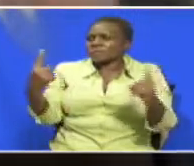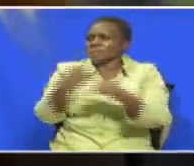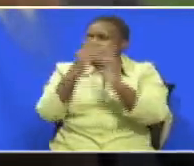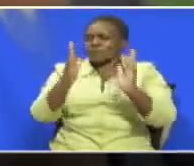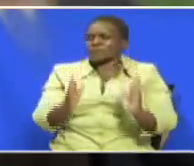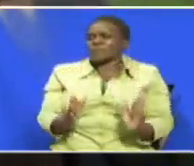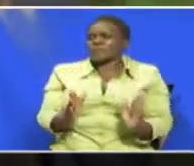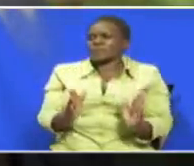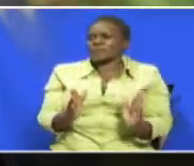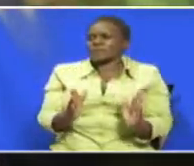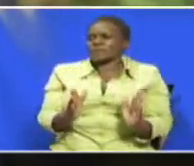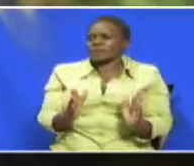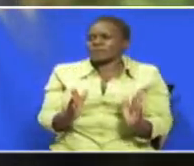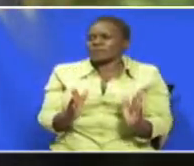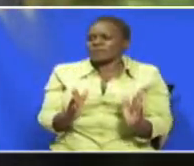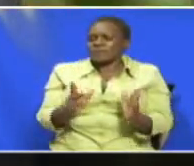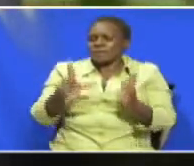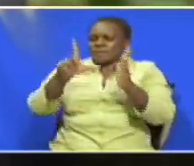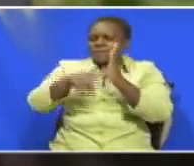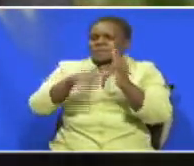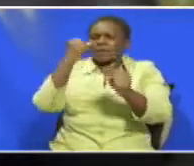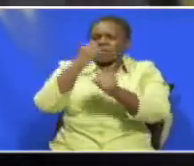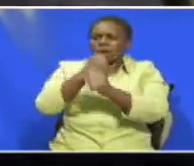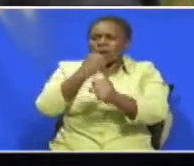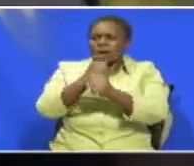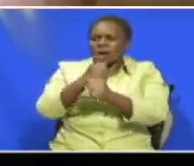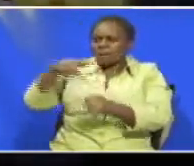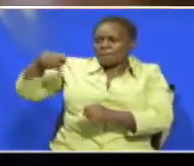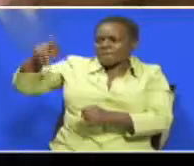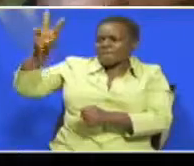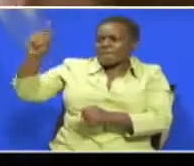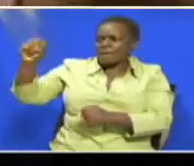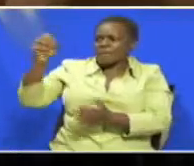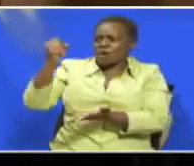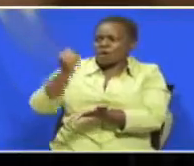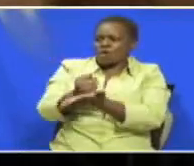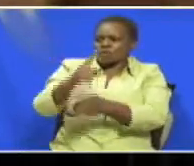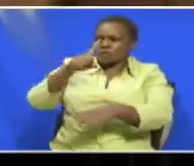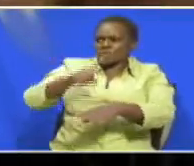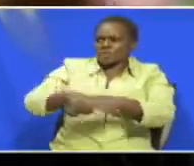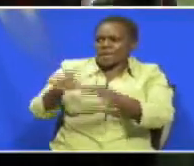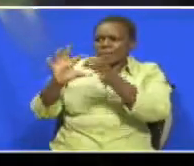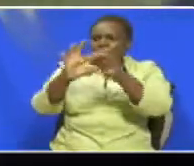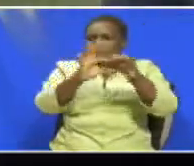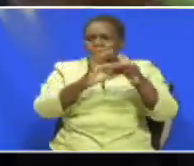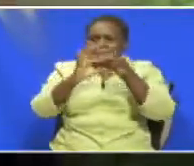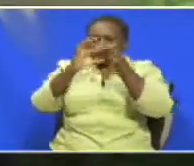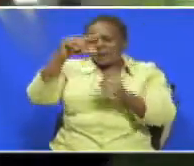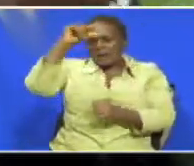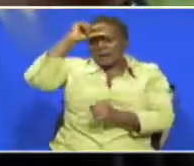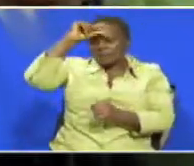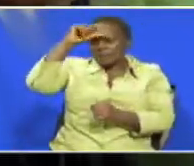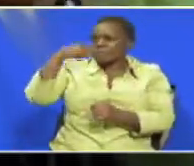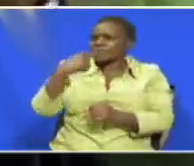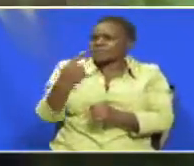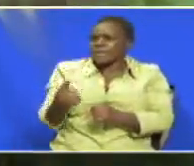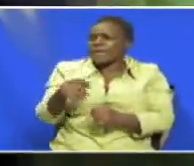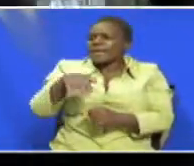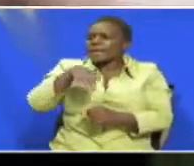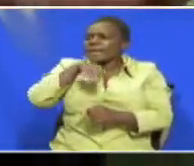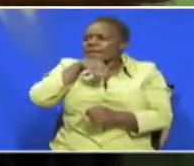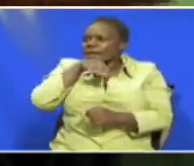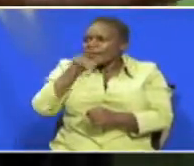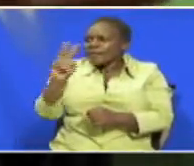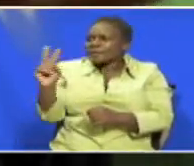person. Carol Omondi, who later worked in the Prime Minister's office during the Grand Coalition government, says